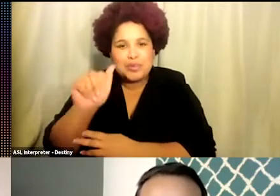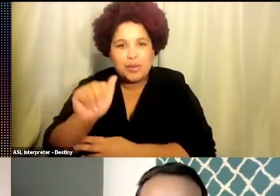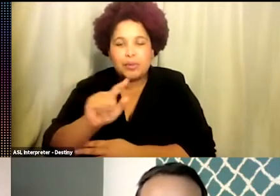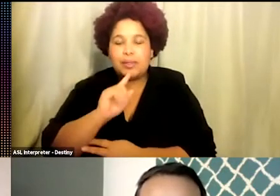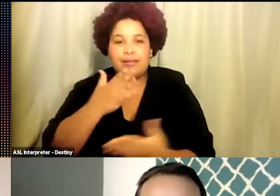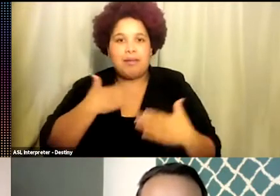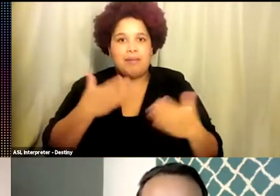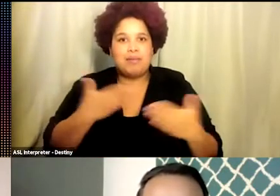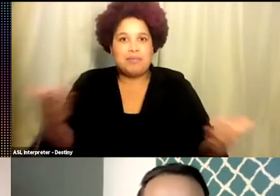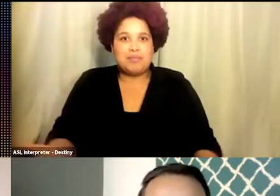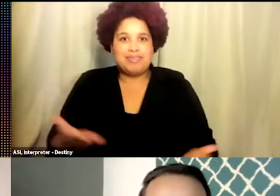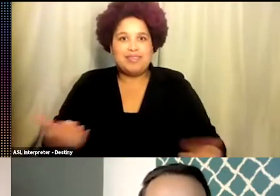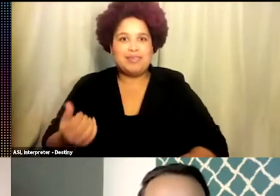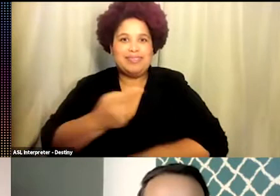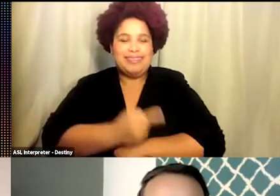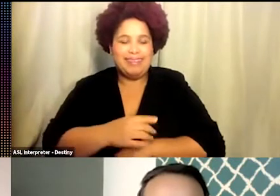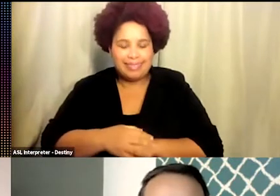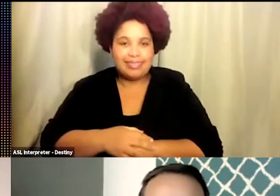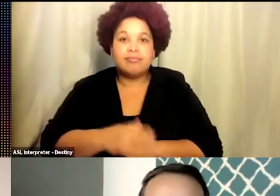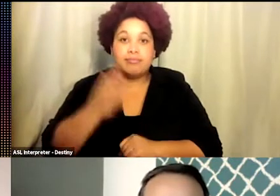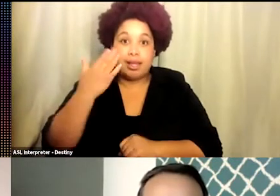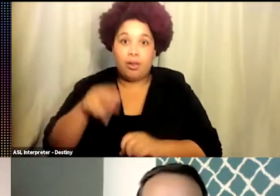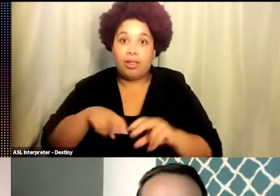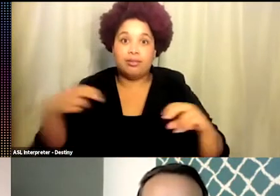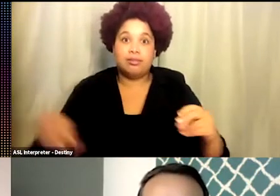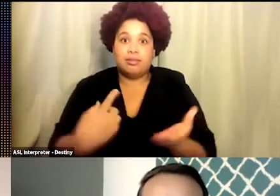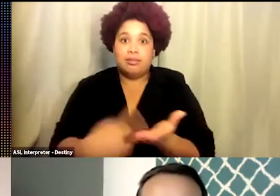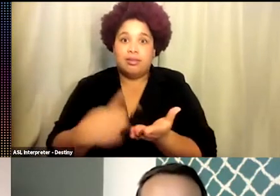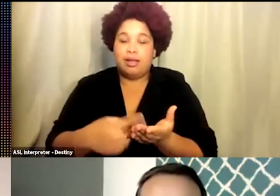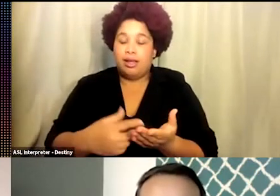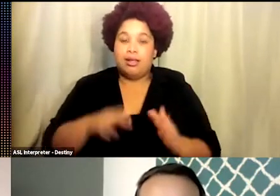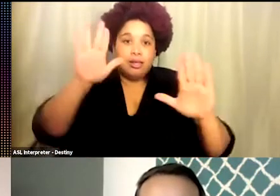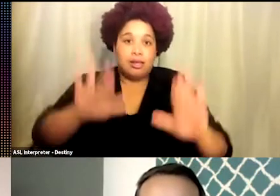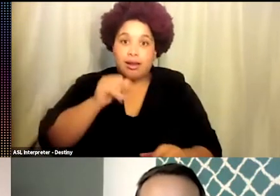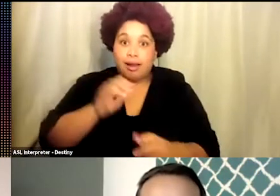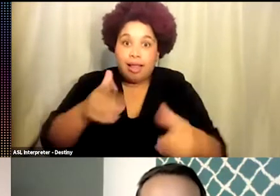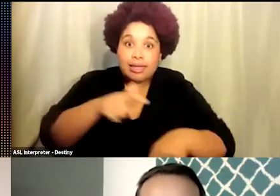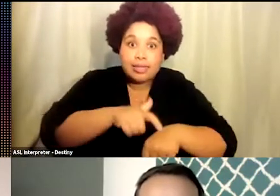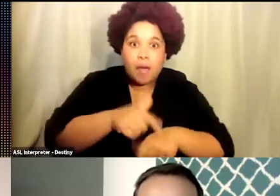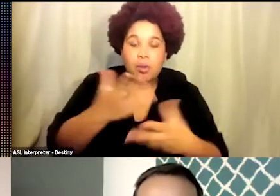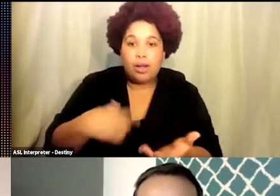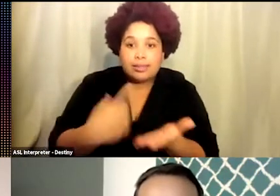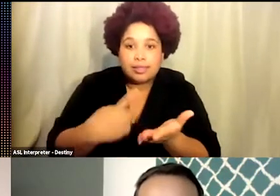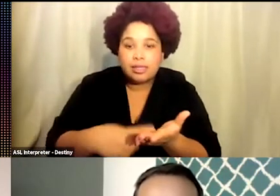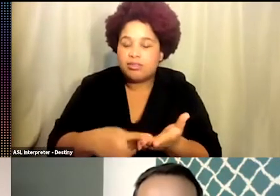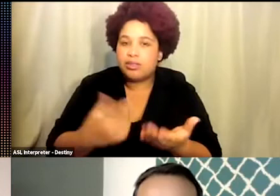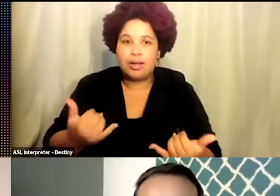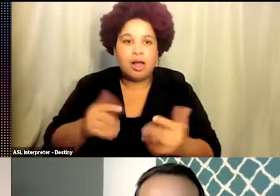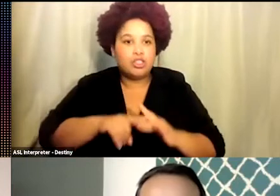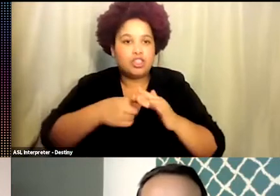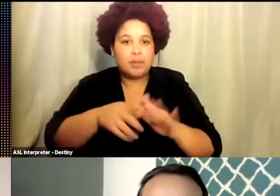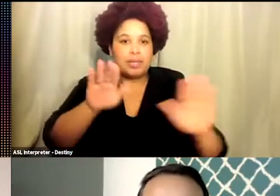to be here. And I know that this is going to be an incredible conversation, and we don't have much time to cover everything we want to. So I want to kind of begin